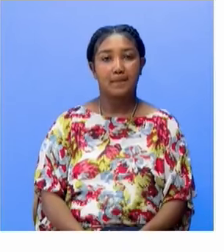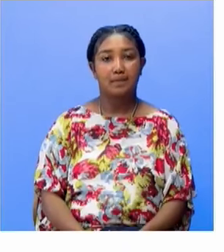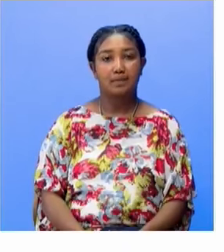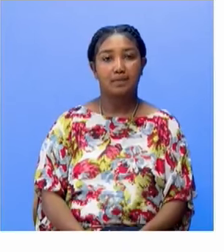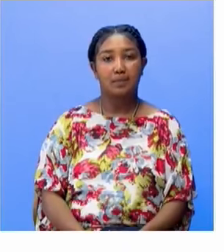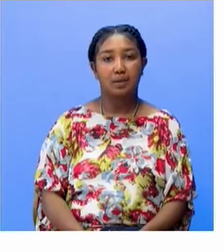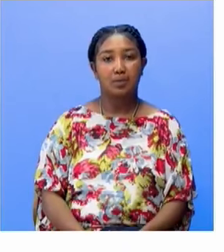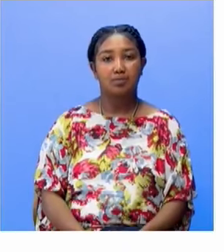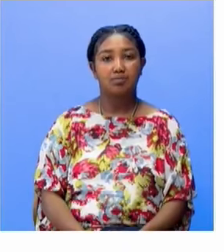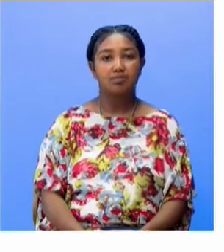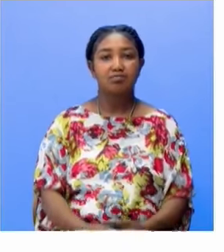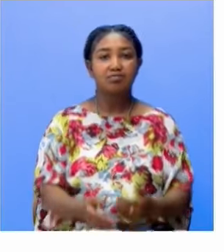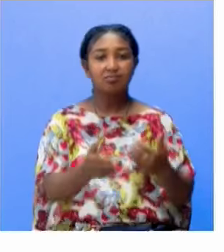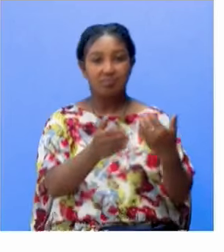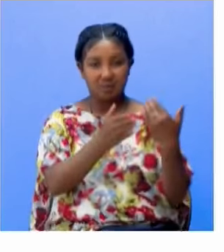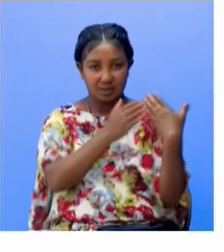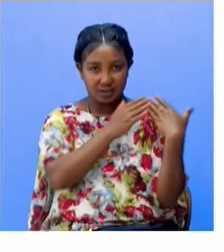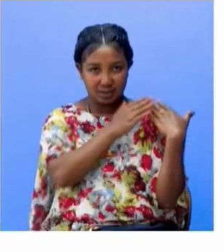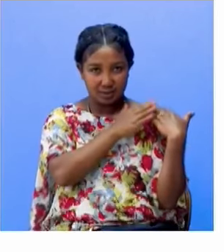is subject